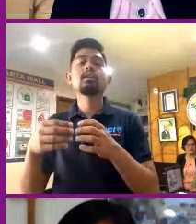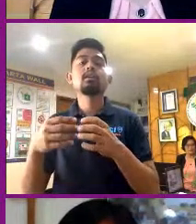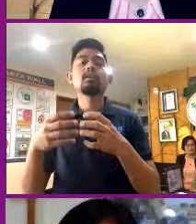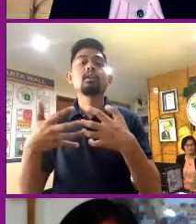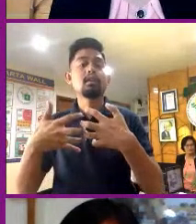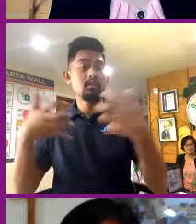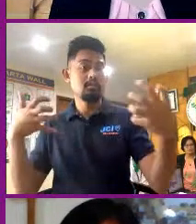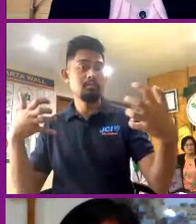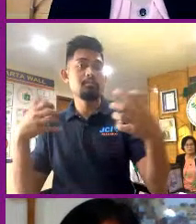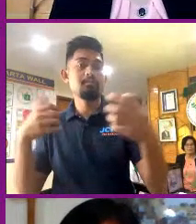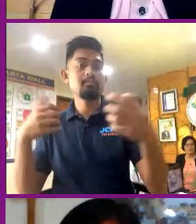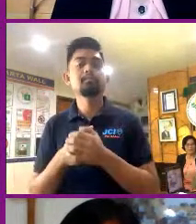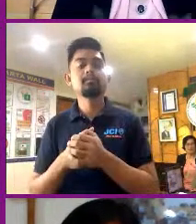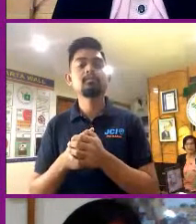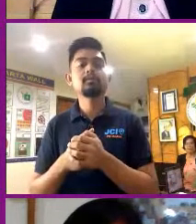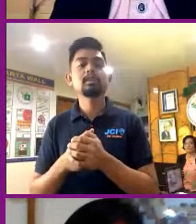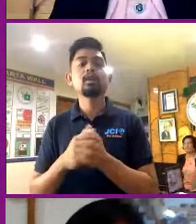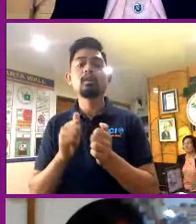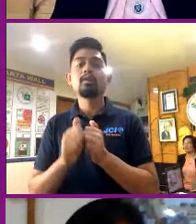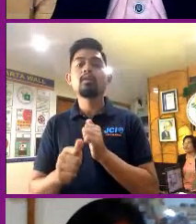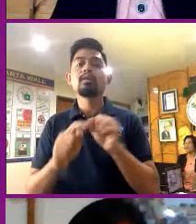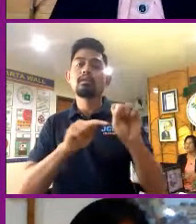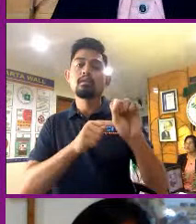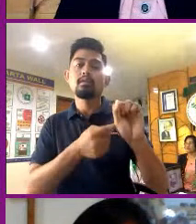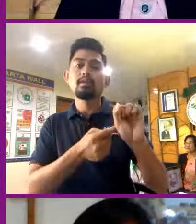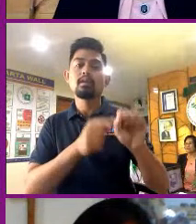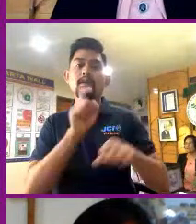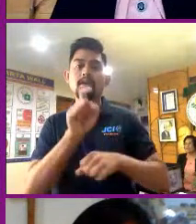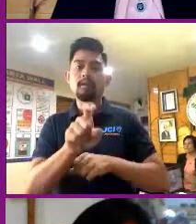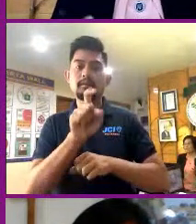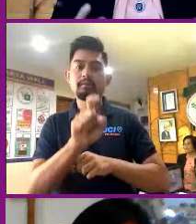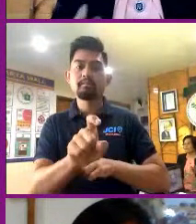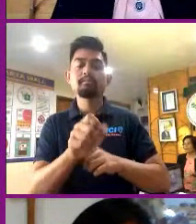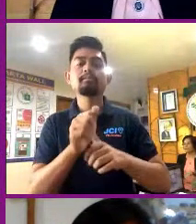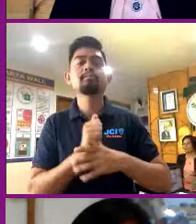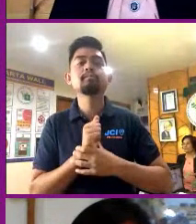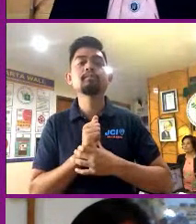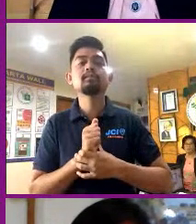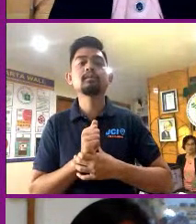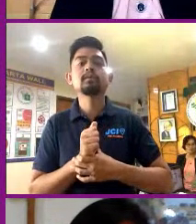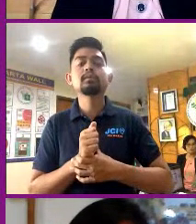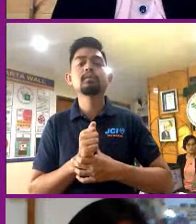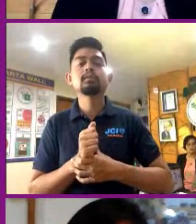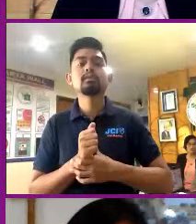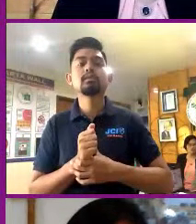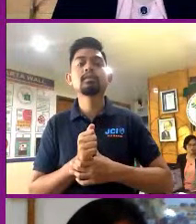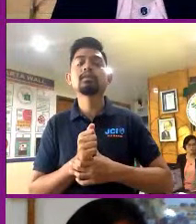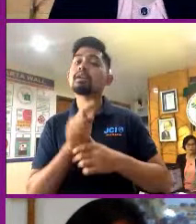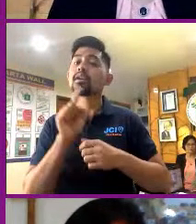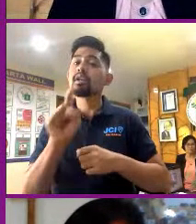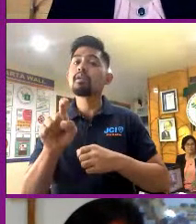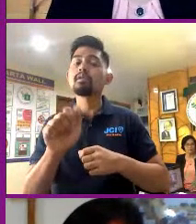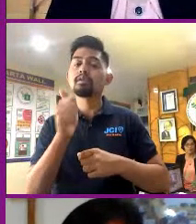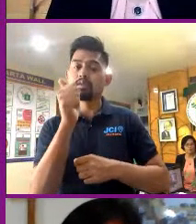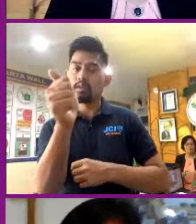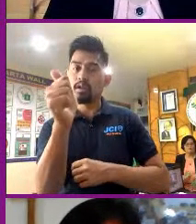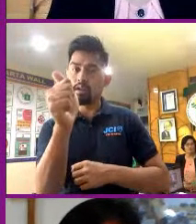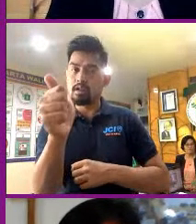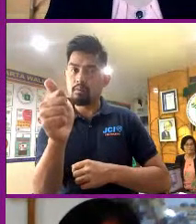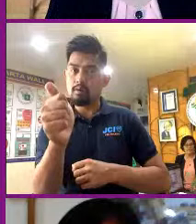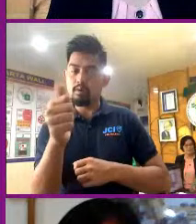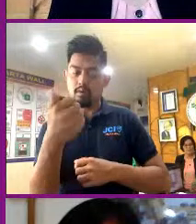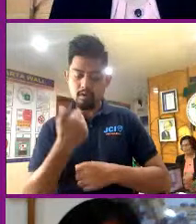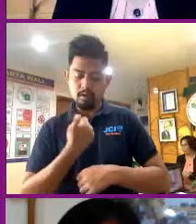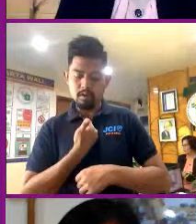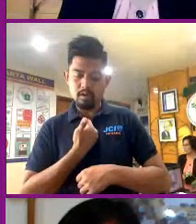not exempted on this. Kaya sabi ko baga at the start, we can start, God should start you within yourself, within